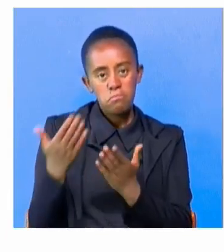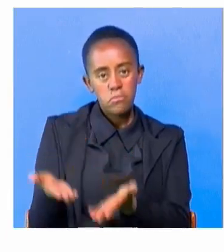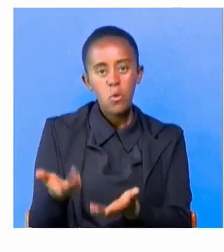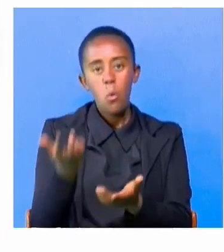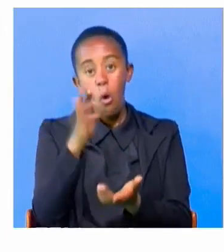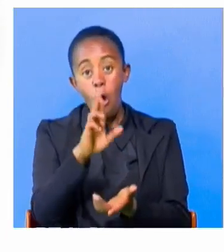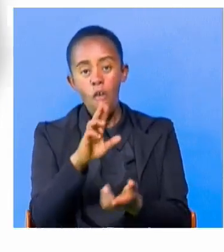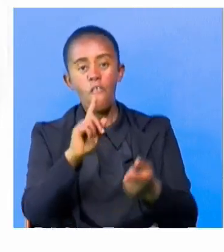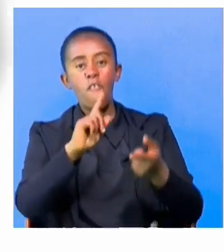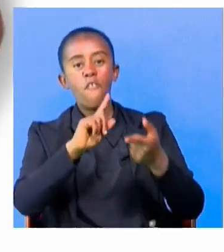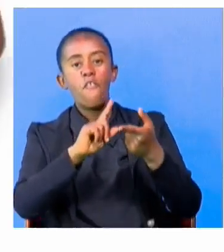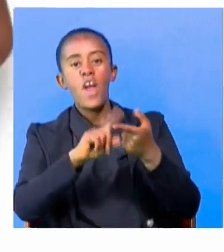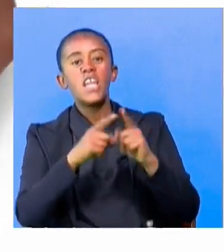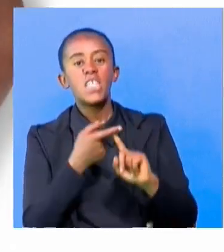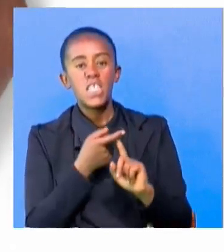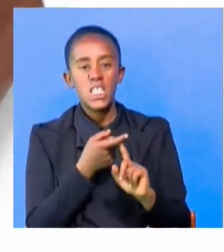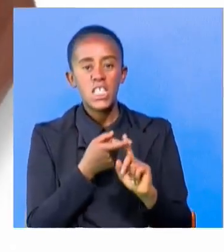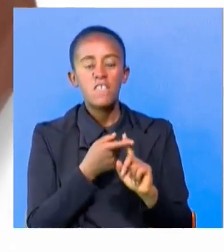friends,